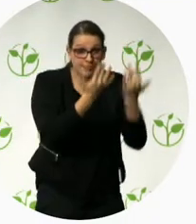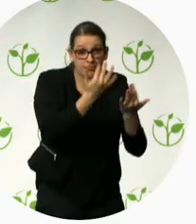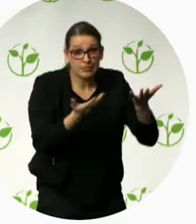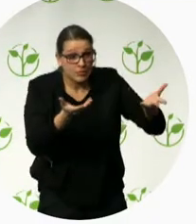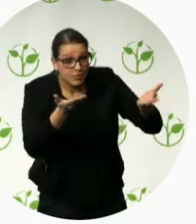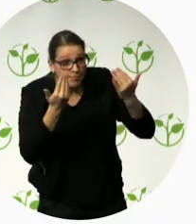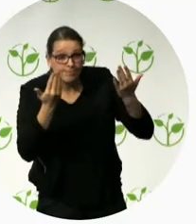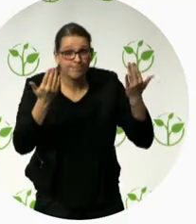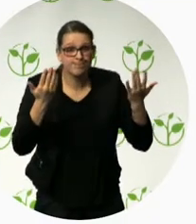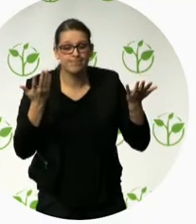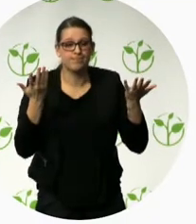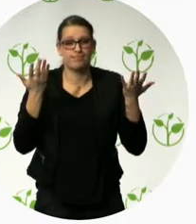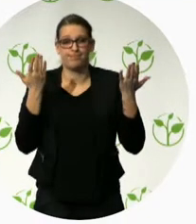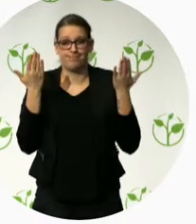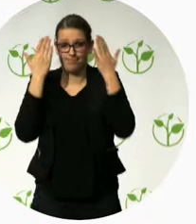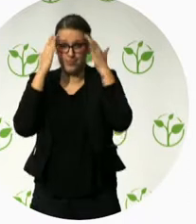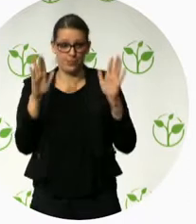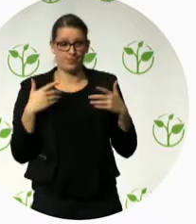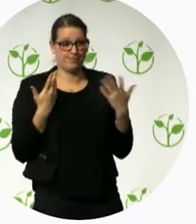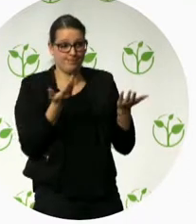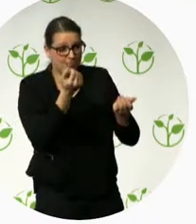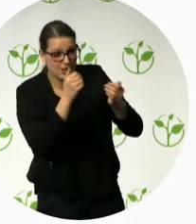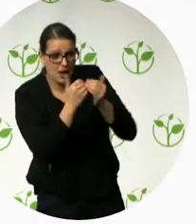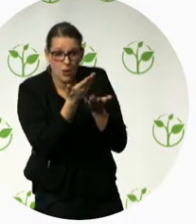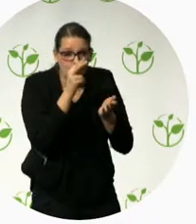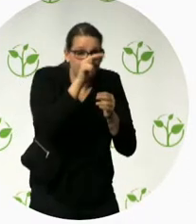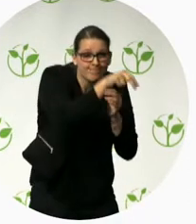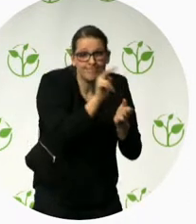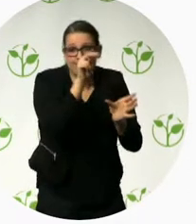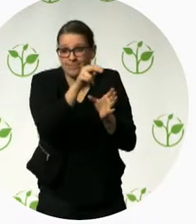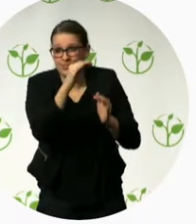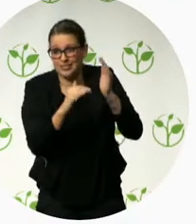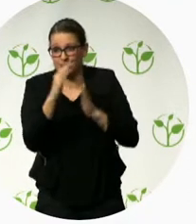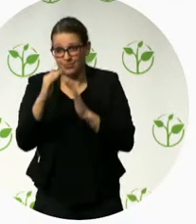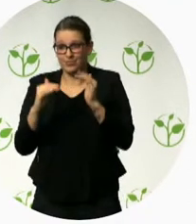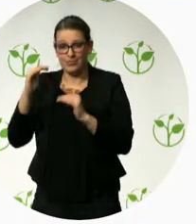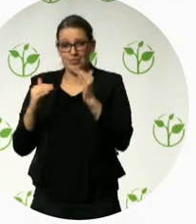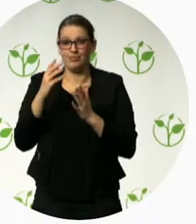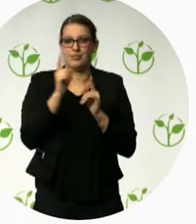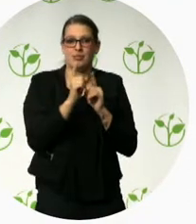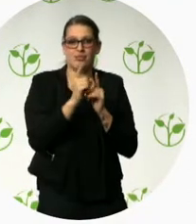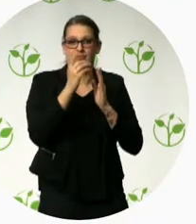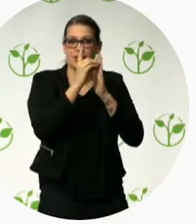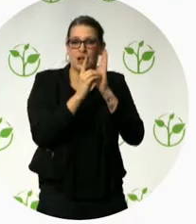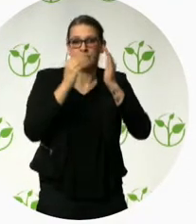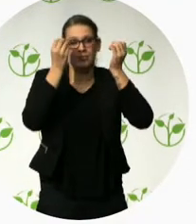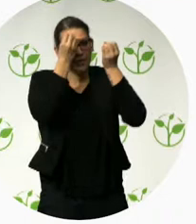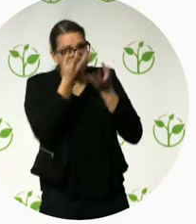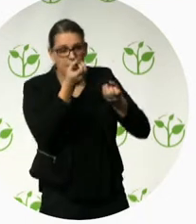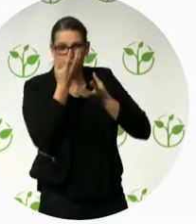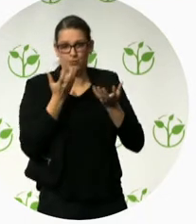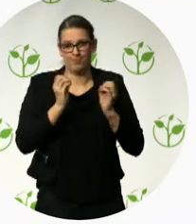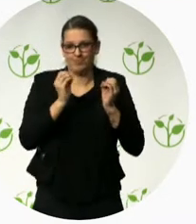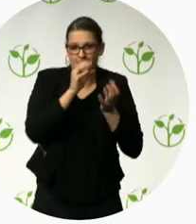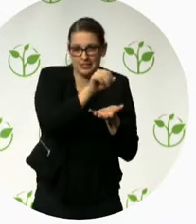in terms of our project, we have developed a very strong database with all these kind of information, and we do have individual profile of every children and